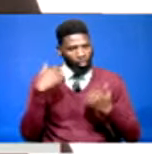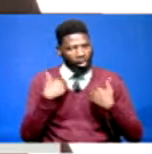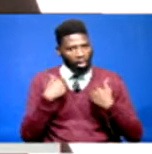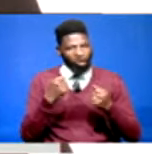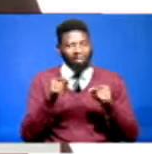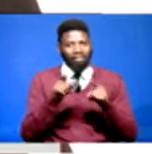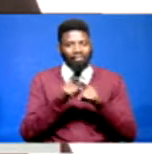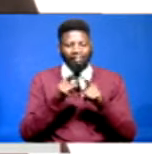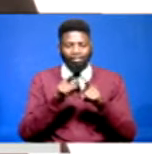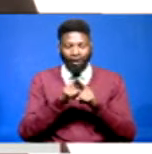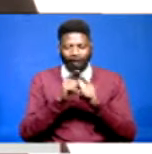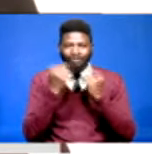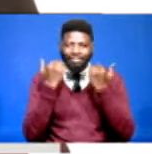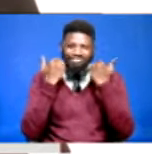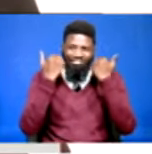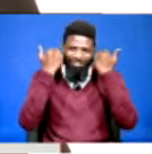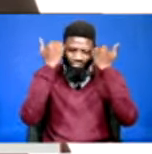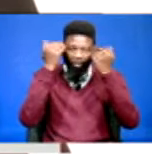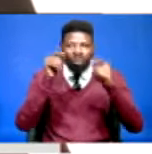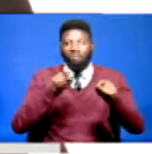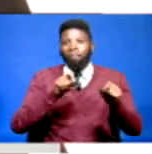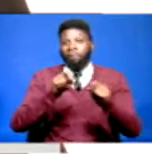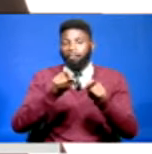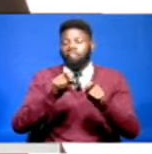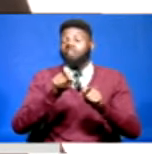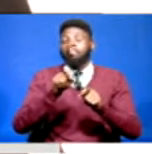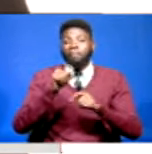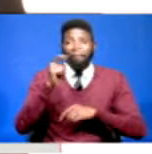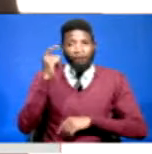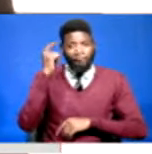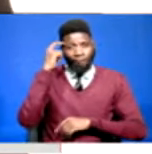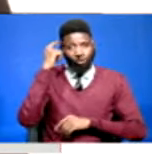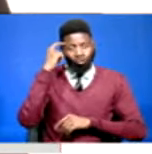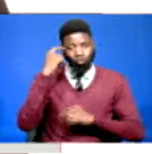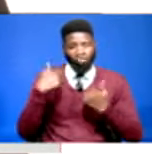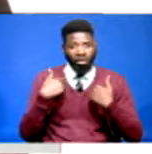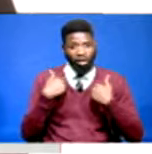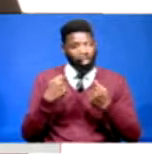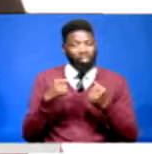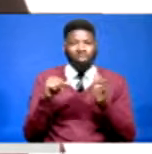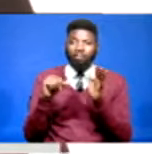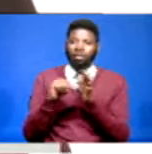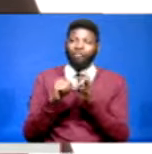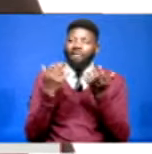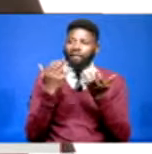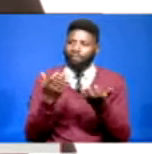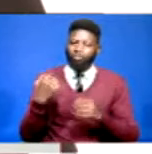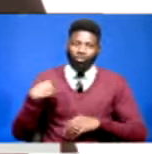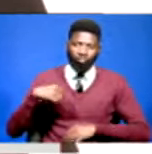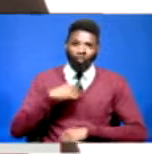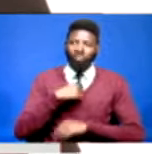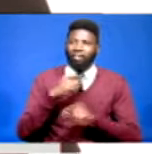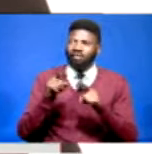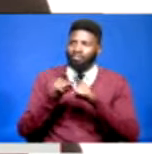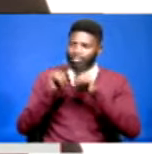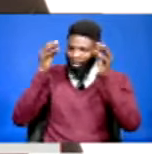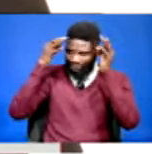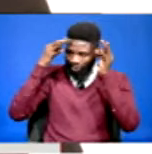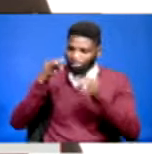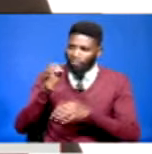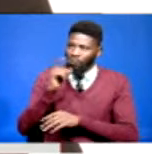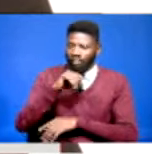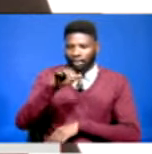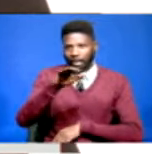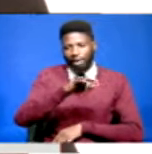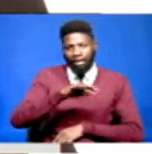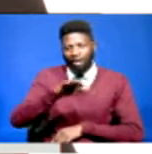is affecting basically mental health as a scourge right now. We have also had resolutions touching on sustainable